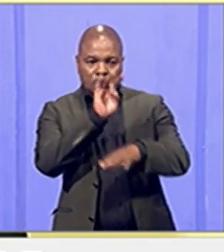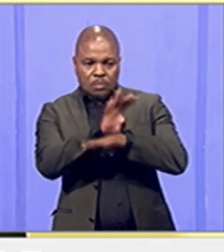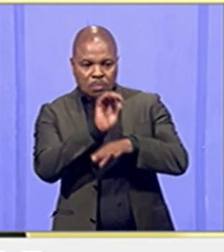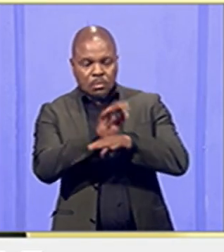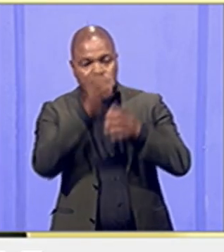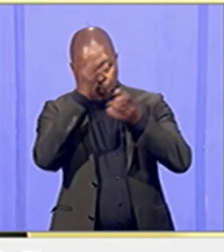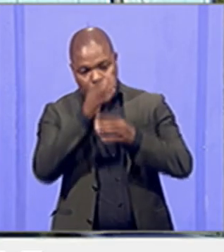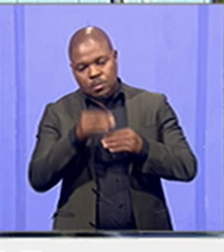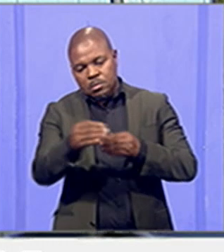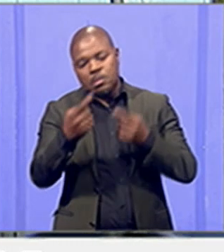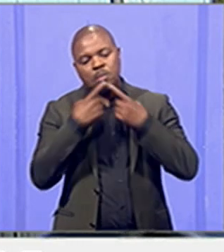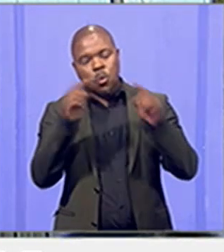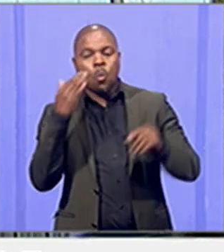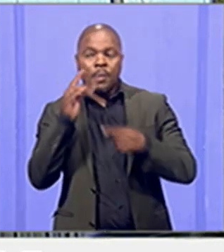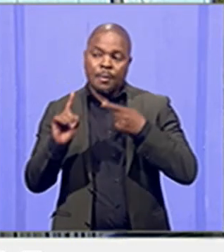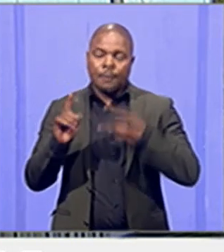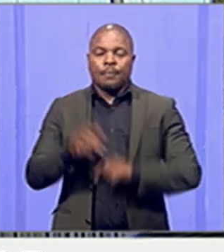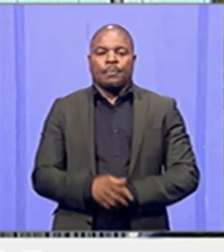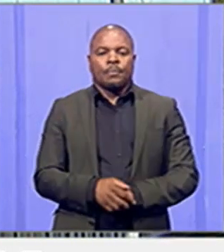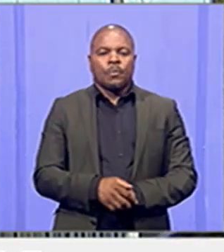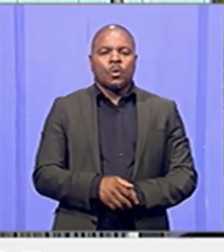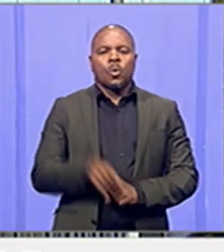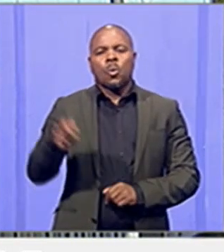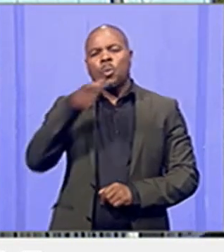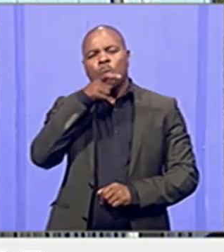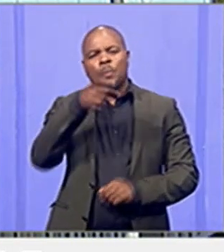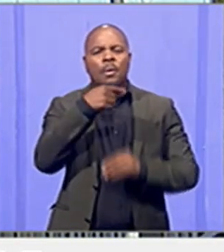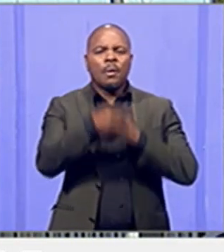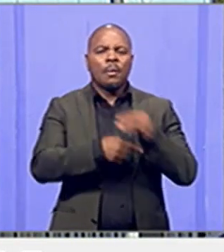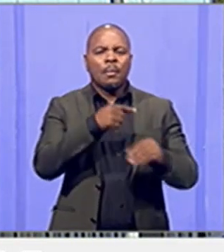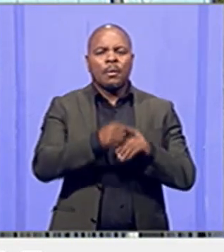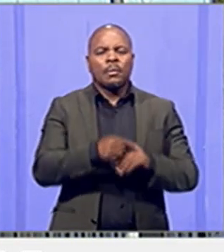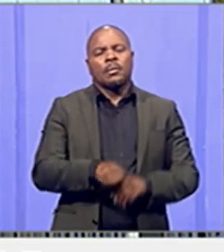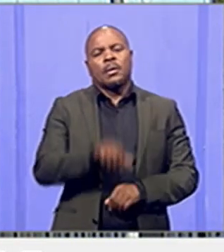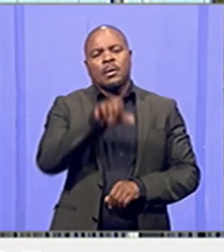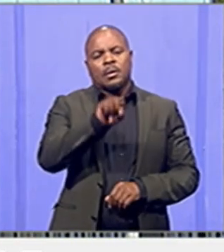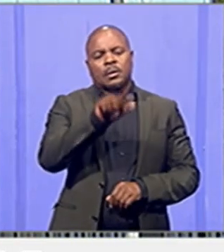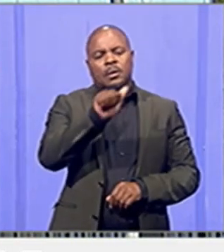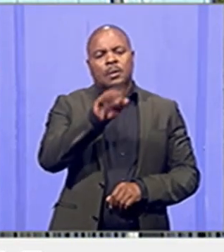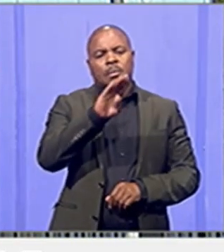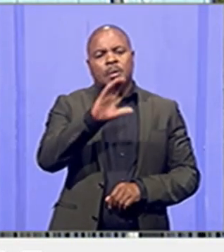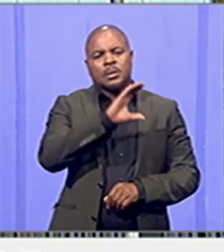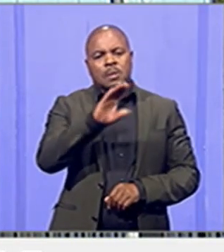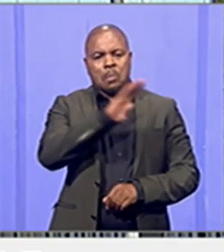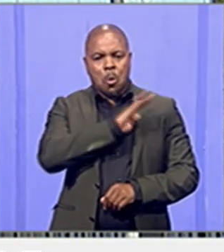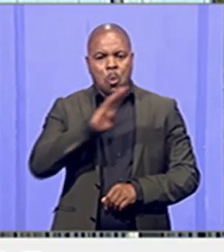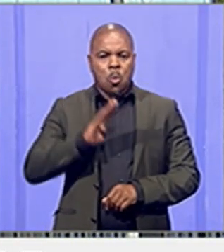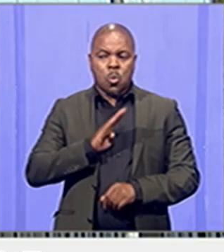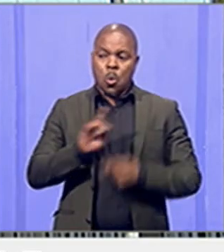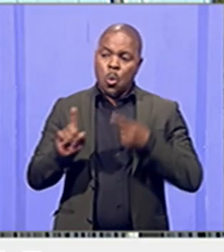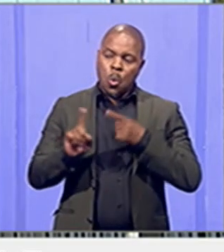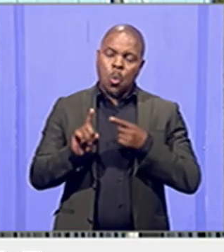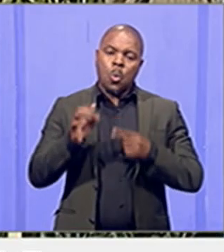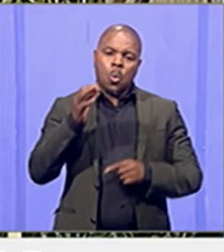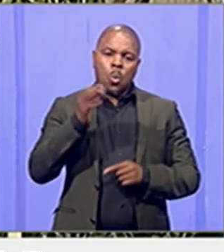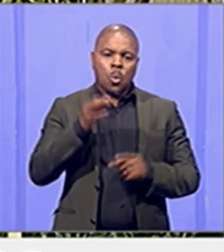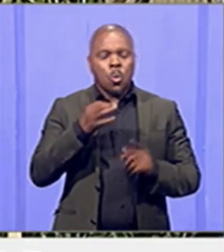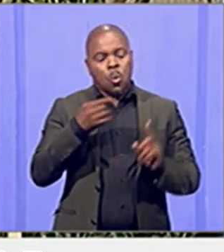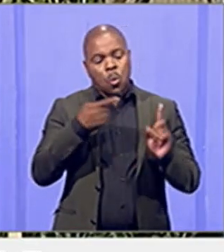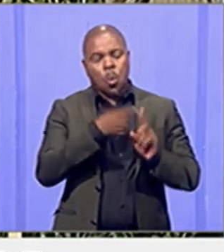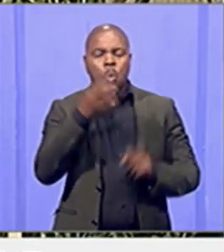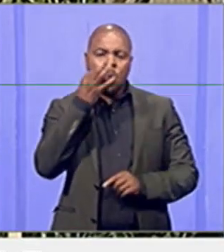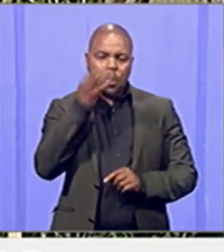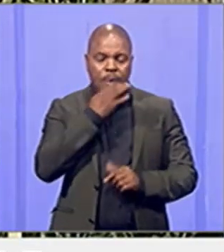to the announcement. Fa ne a tshwaela tebang le go tlhomiwa ga boto ya SABC Magwenya o rile go dintlha dingwe tseo di tshwanetseng go rarabololwa